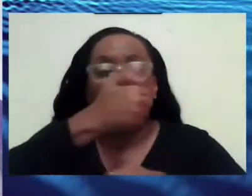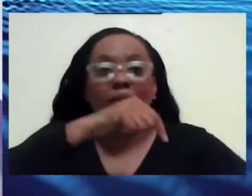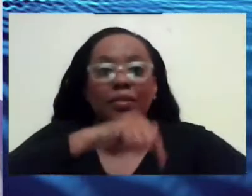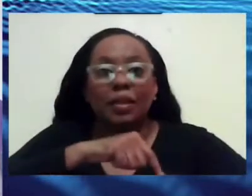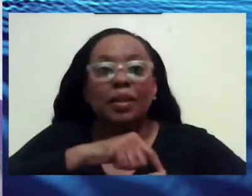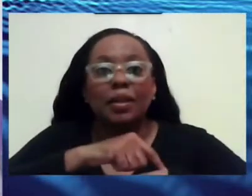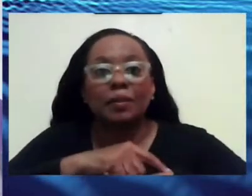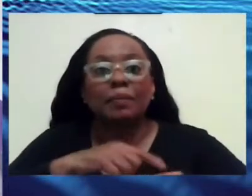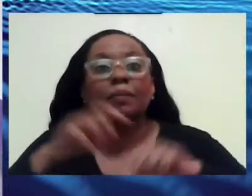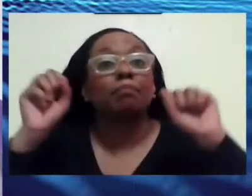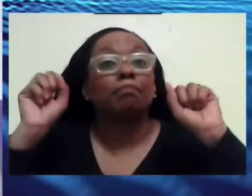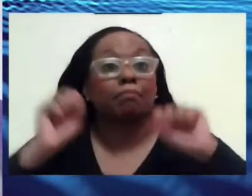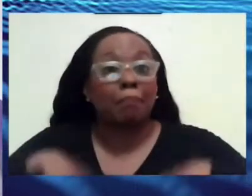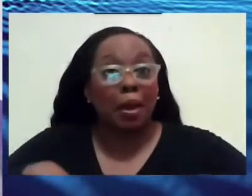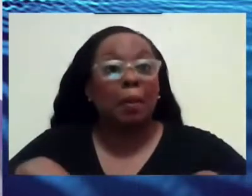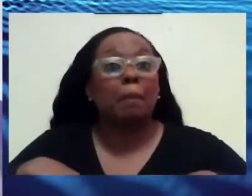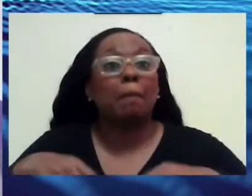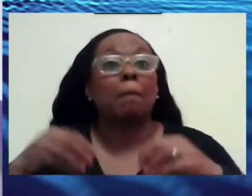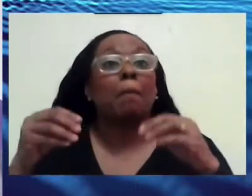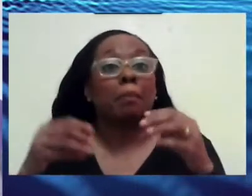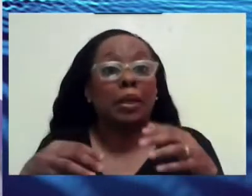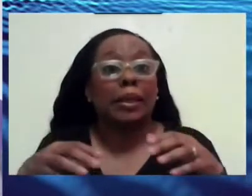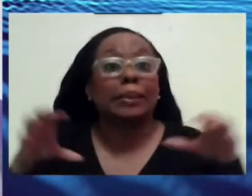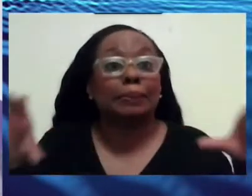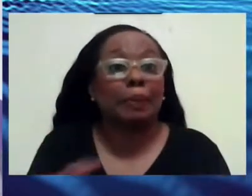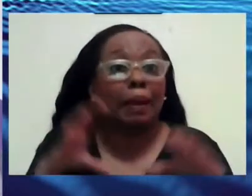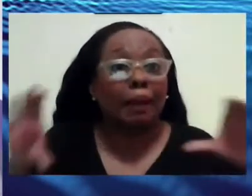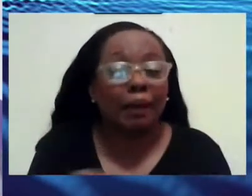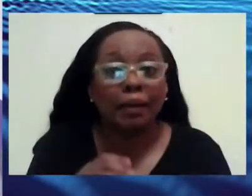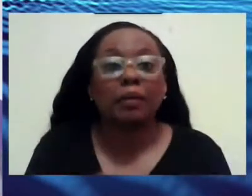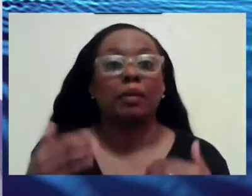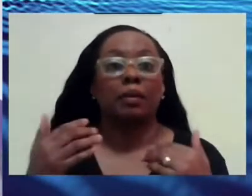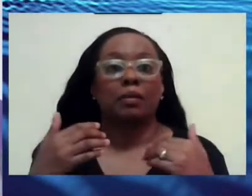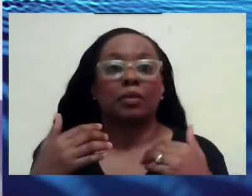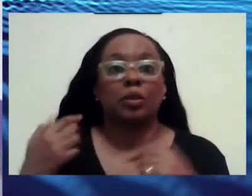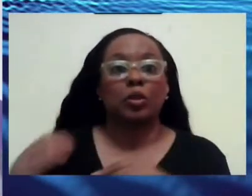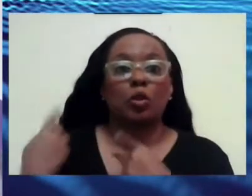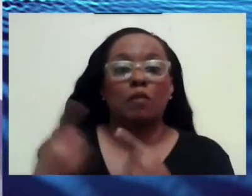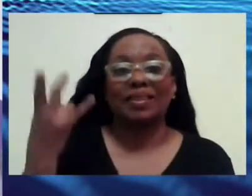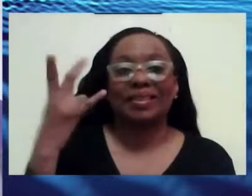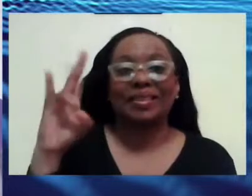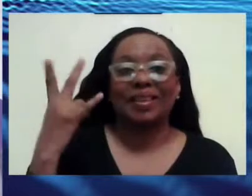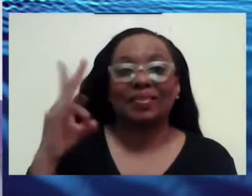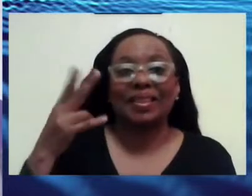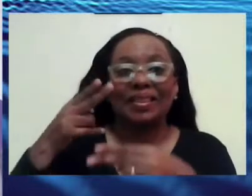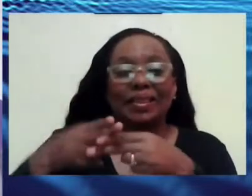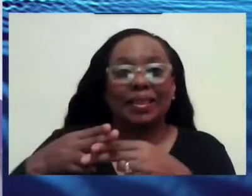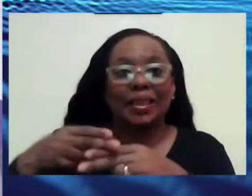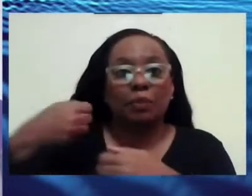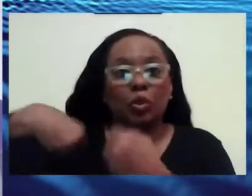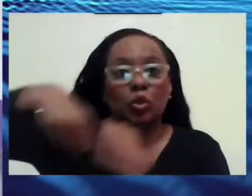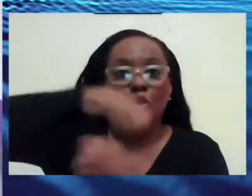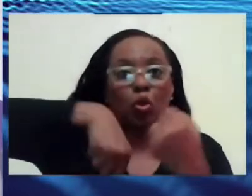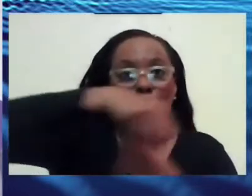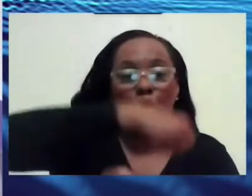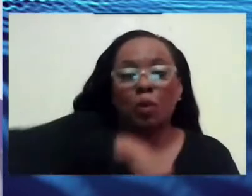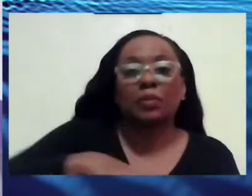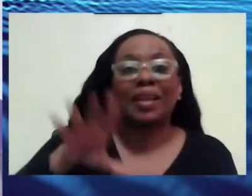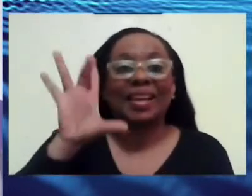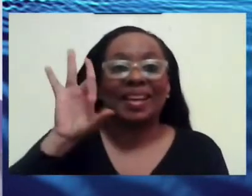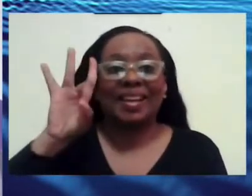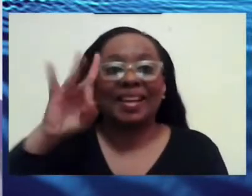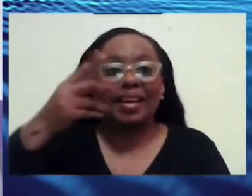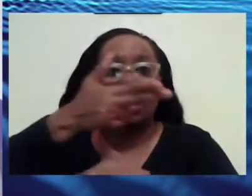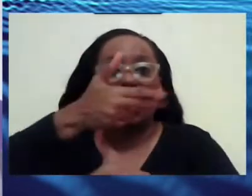remember, it takes just one. We have 17 named storms estimated right now with 8 hurricanes and 4 major hurricanes.